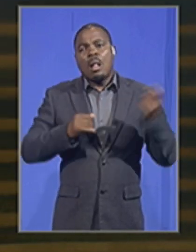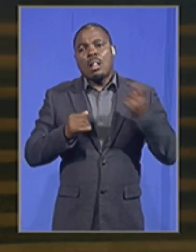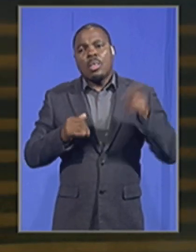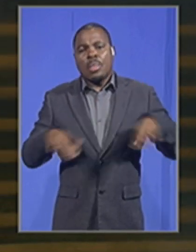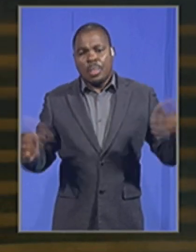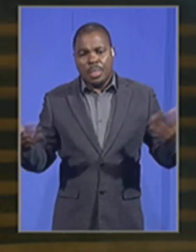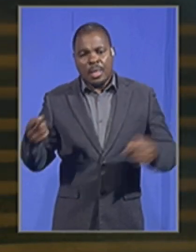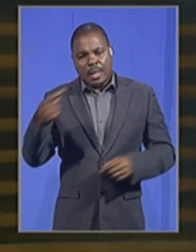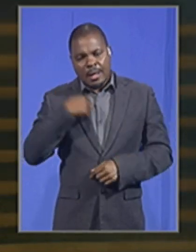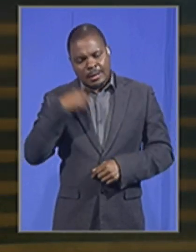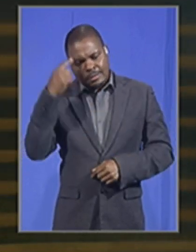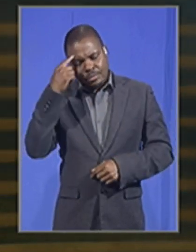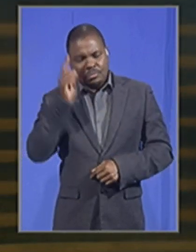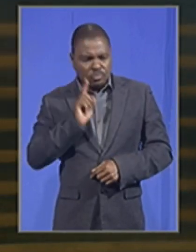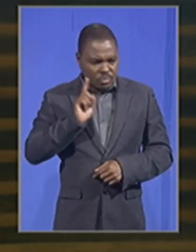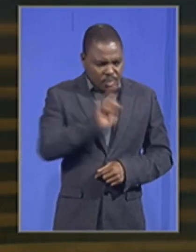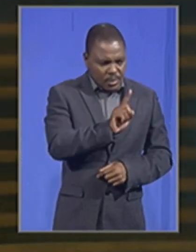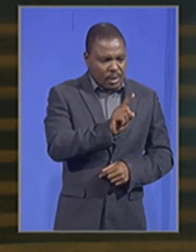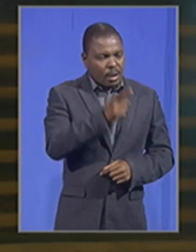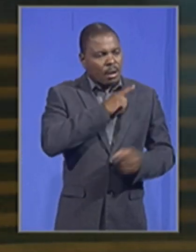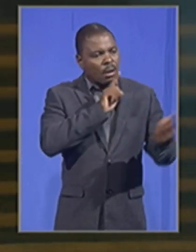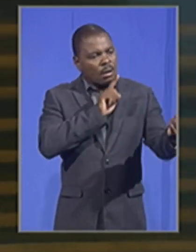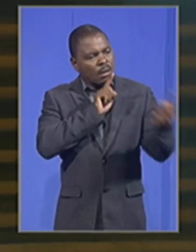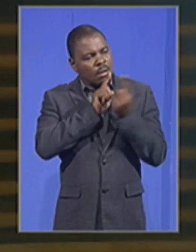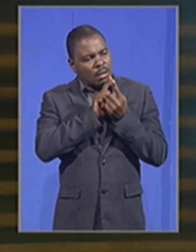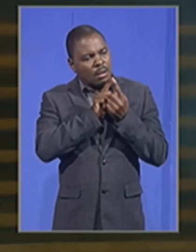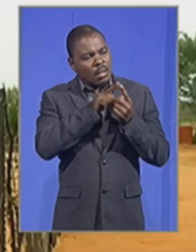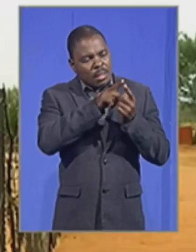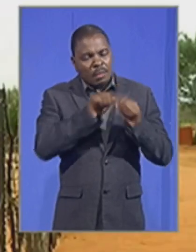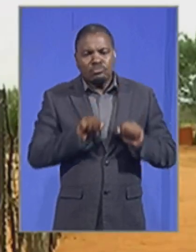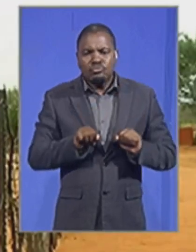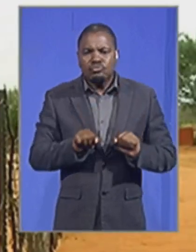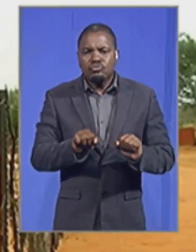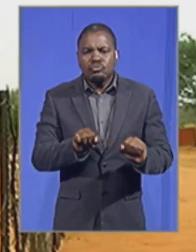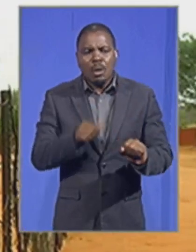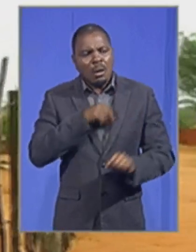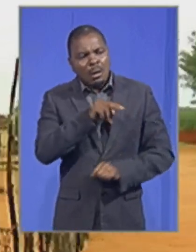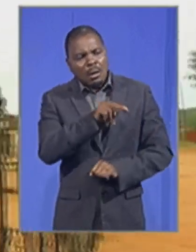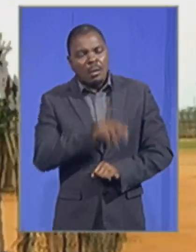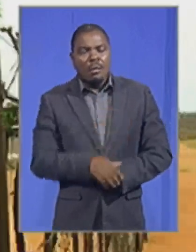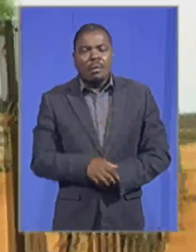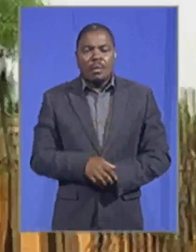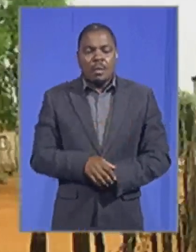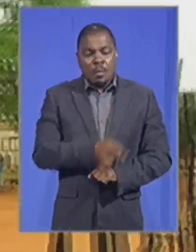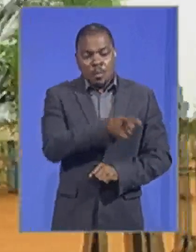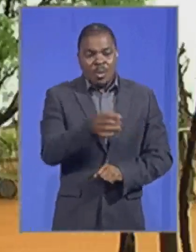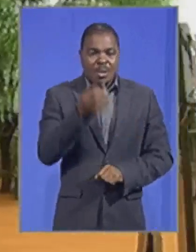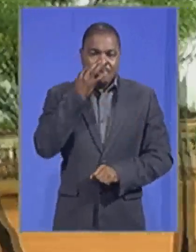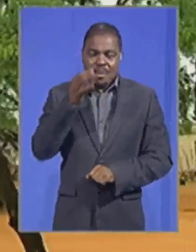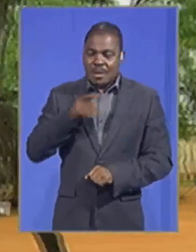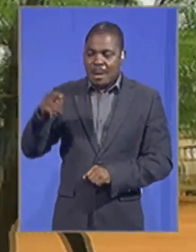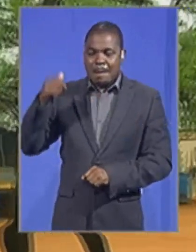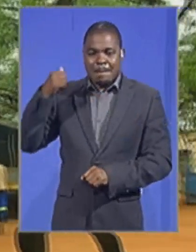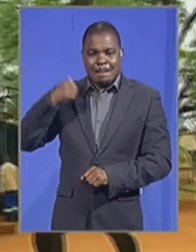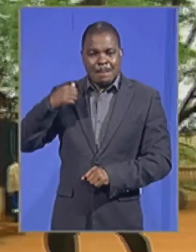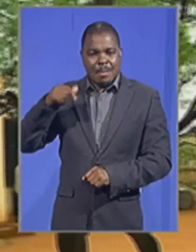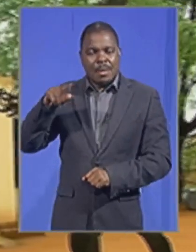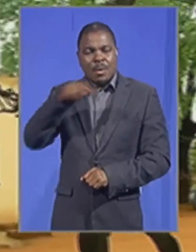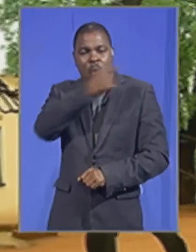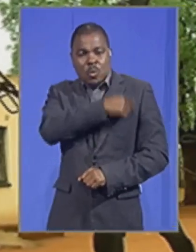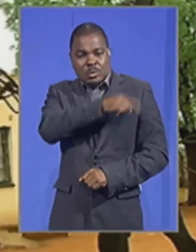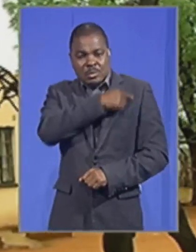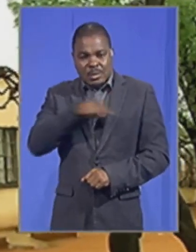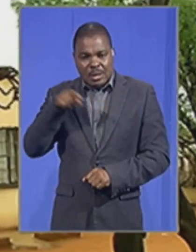nna ka re ke a x-ray ka tlhakana le yena ba mo phusha ka mpete. Ba re taolo ya kwa bookelong e ganeditse ditatofatso fa mosu